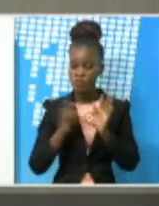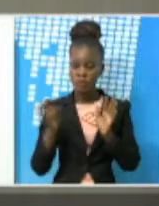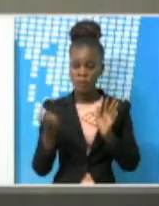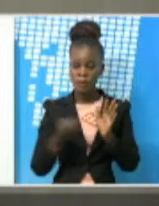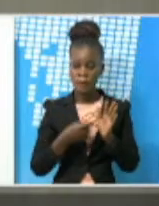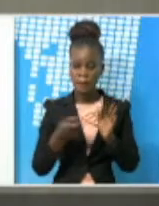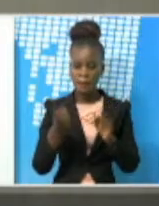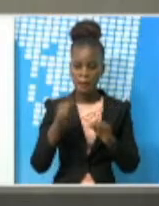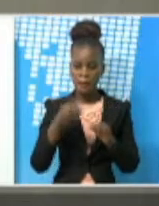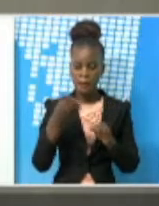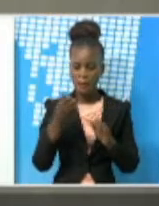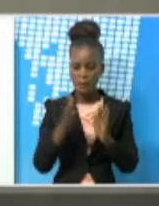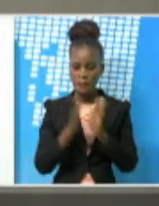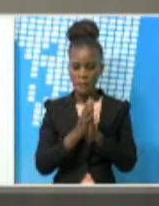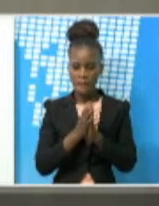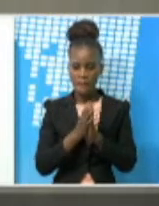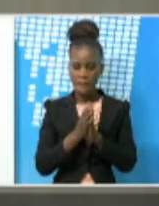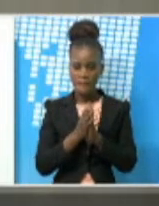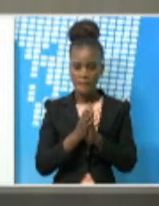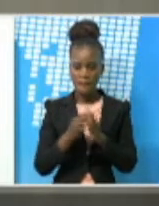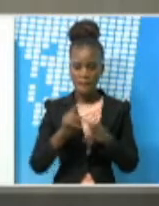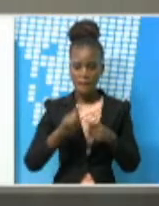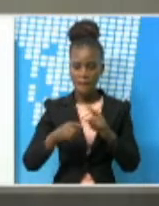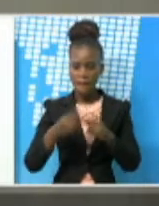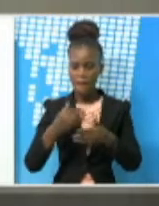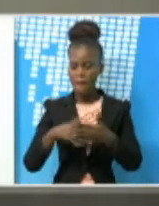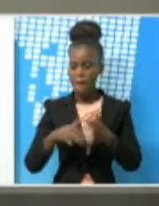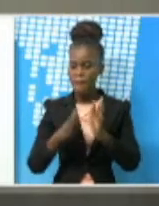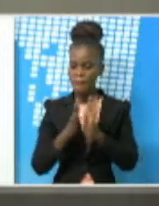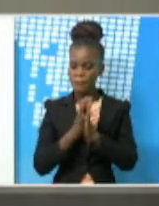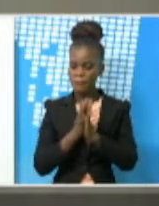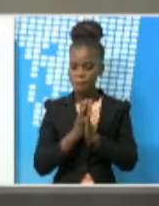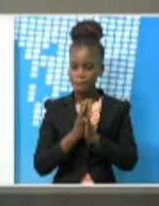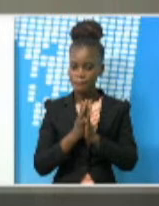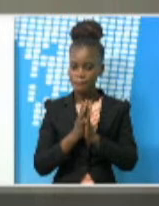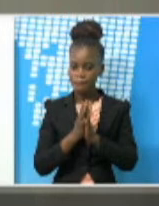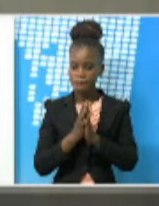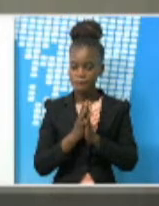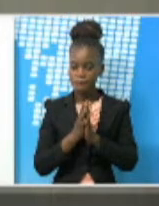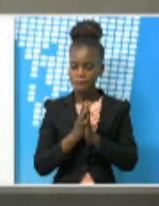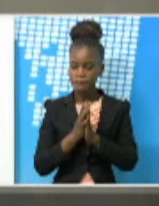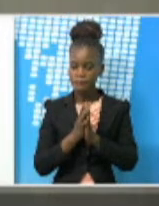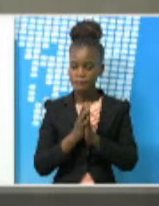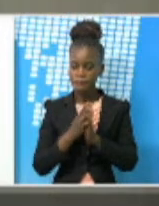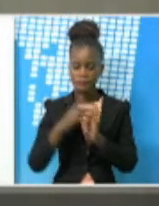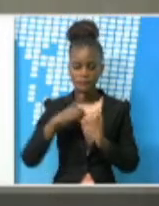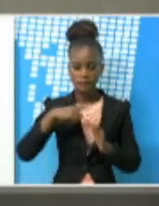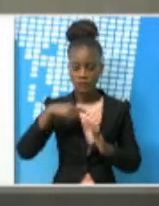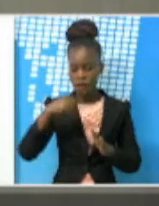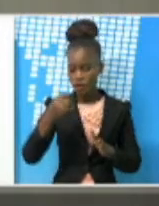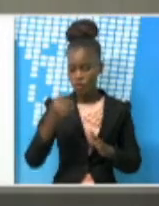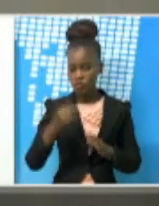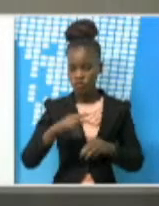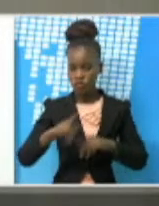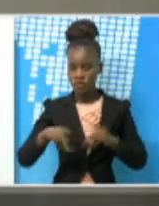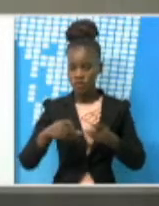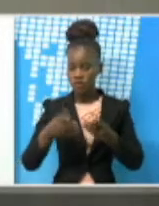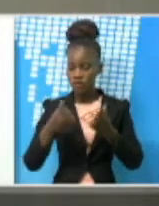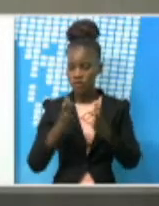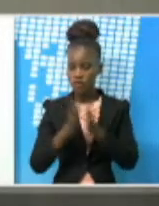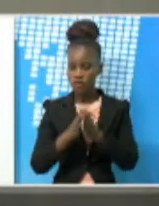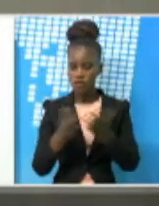used, or in the principle of ensuring that this project employs our people, that is where